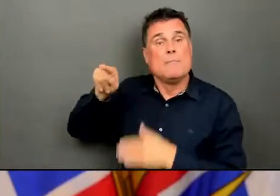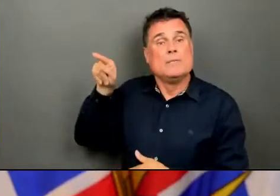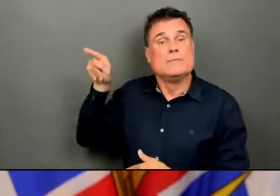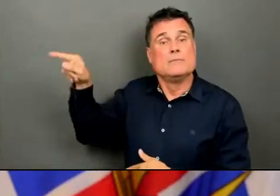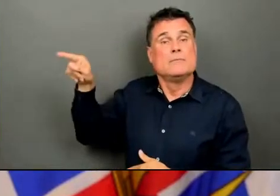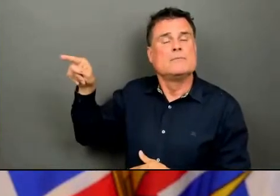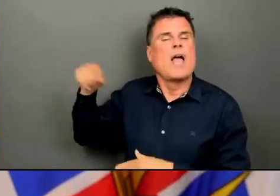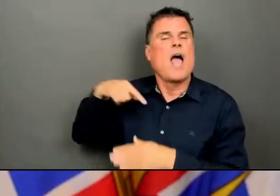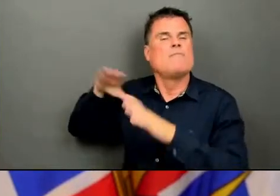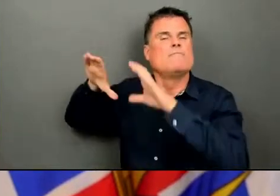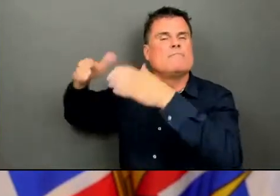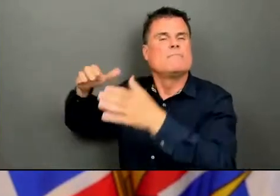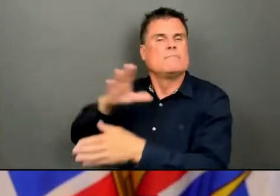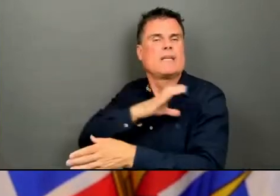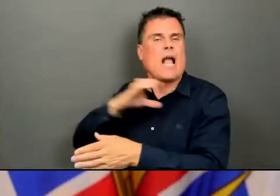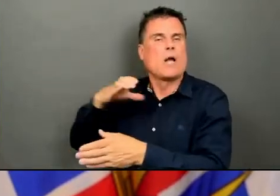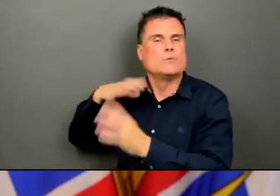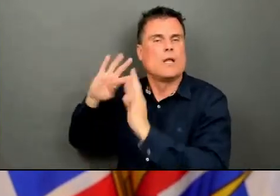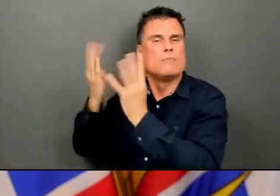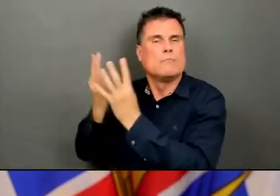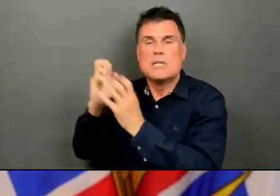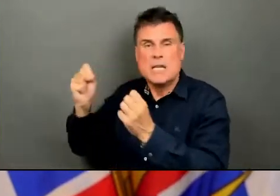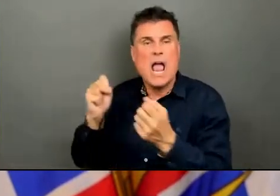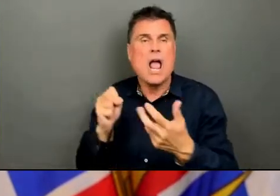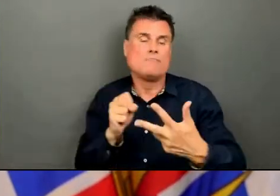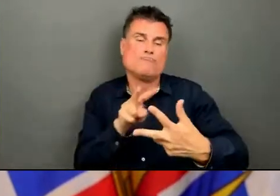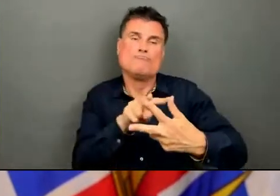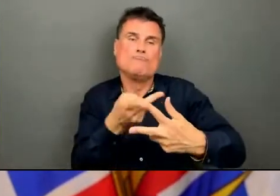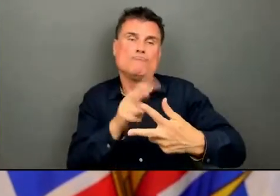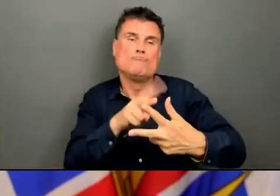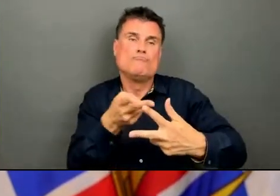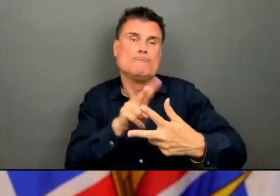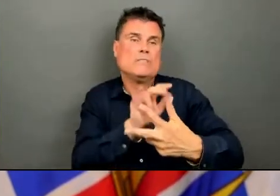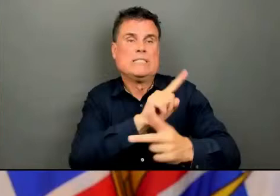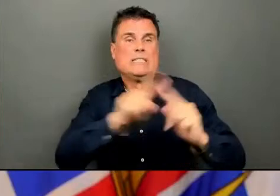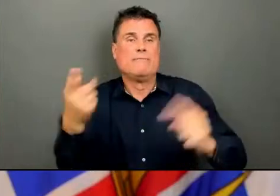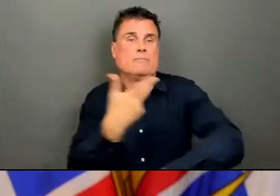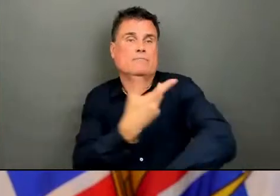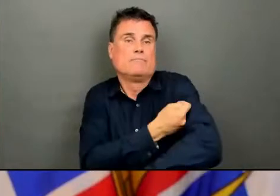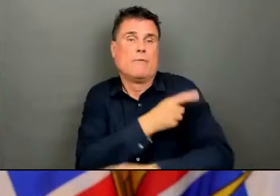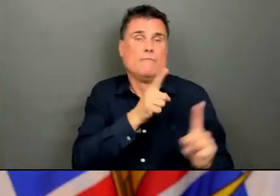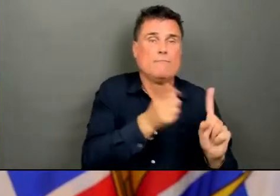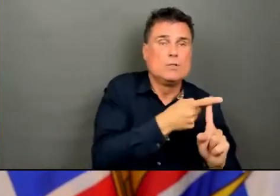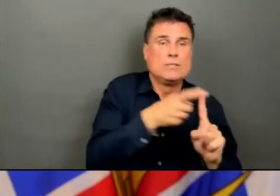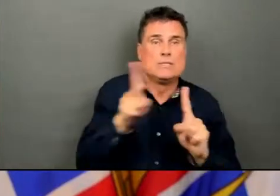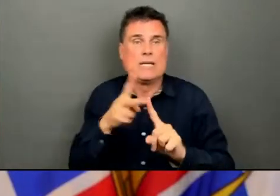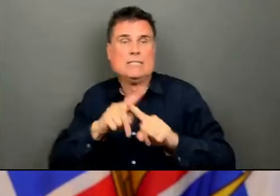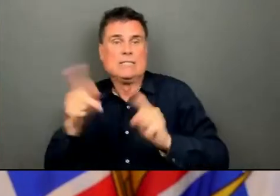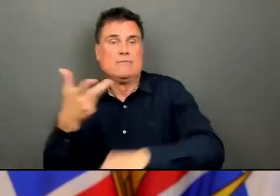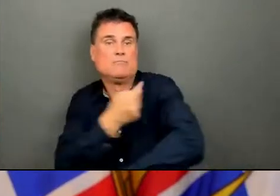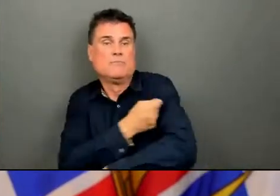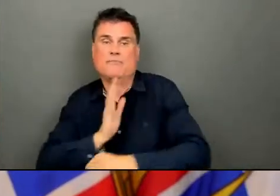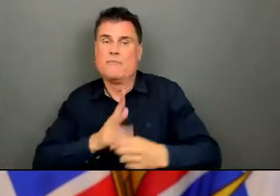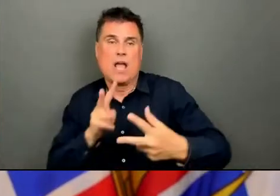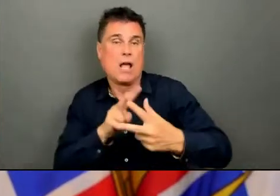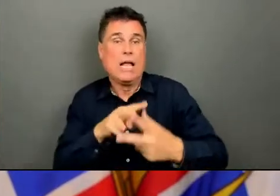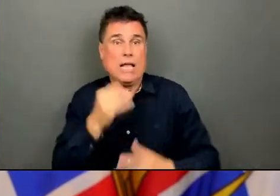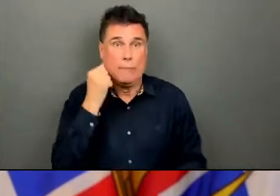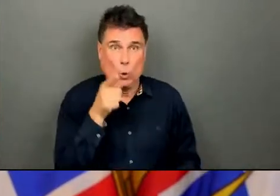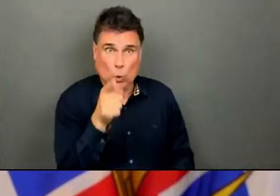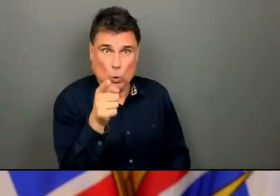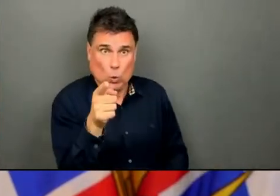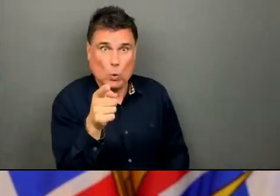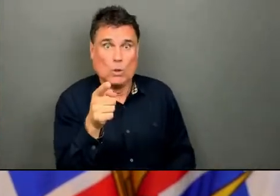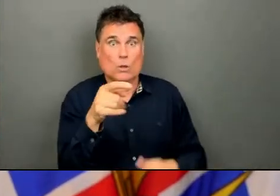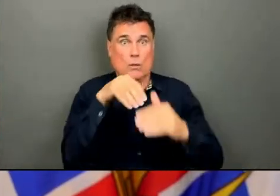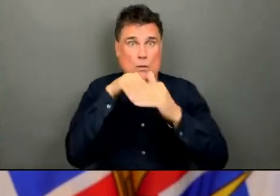considered interchangeable. So that is to reassure people that if that occasion happens, when they don't have